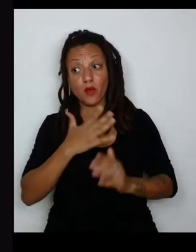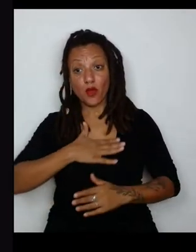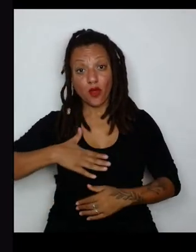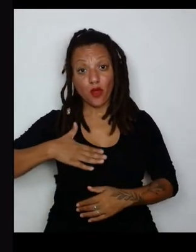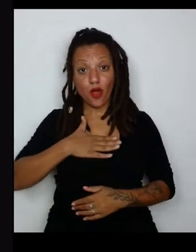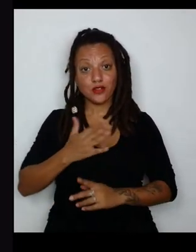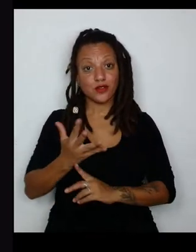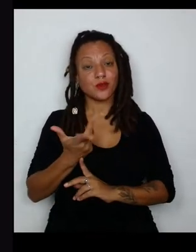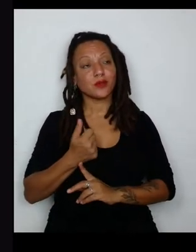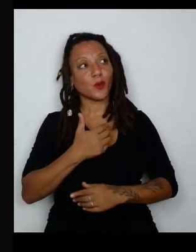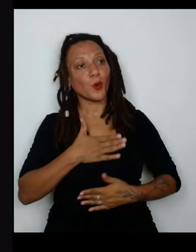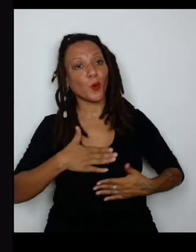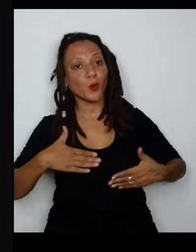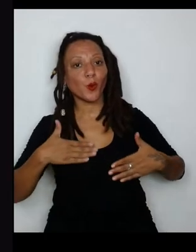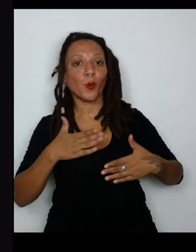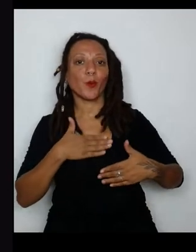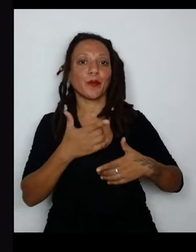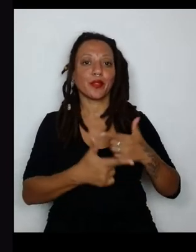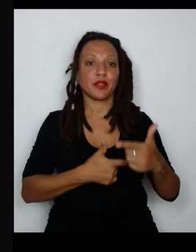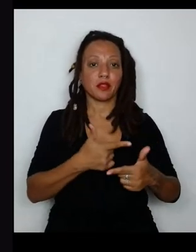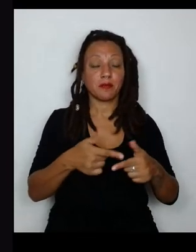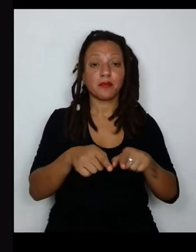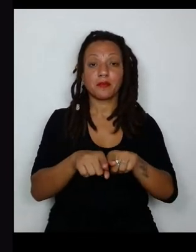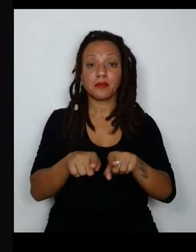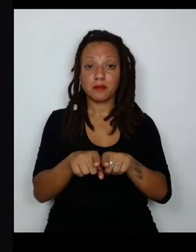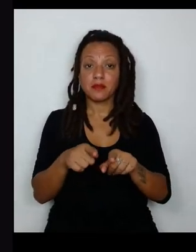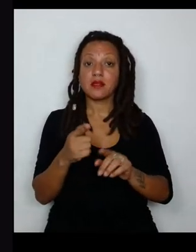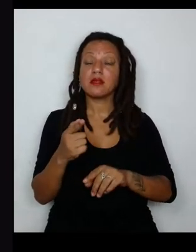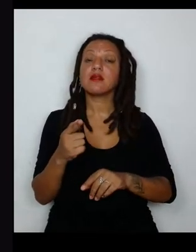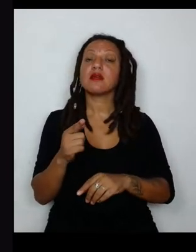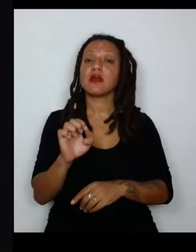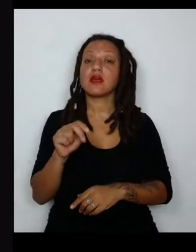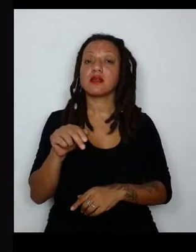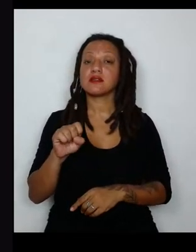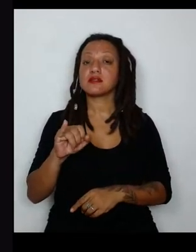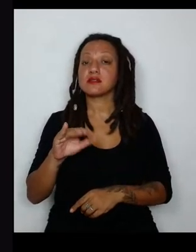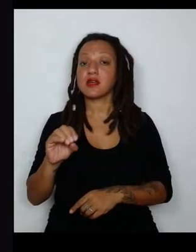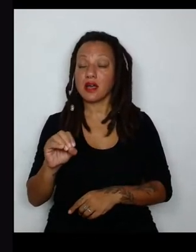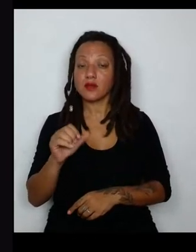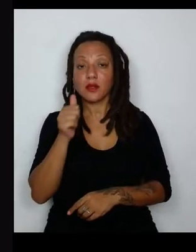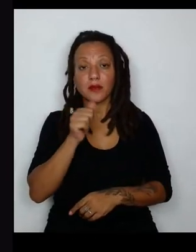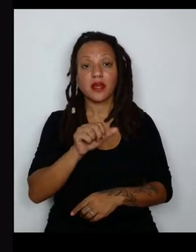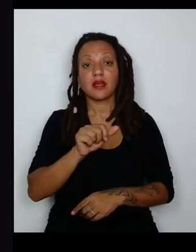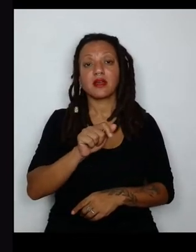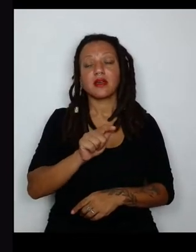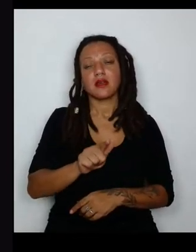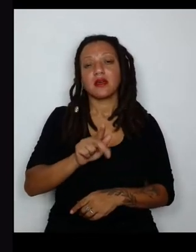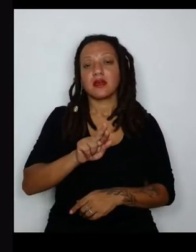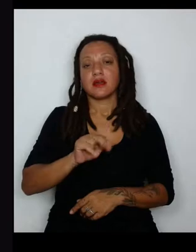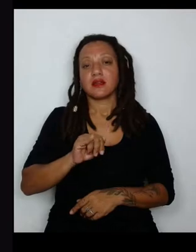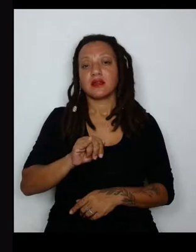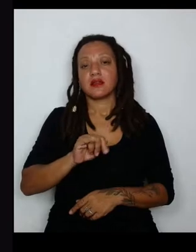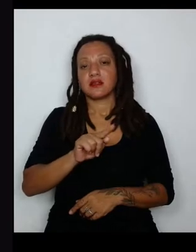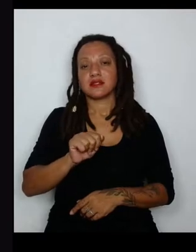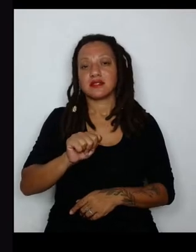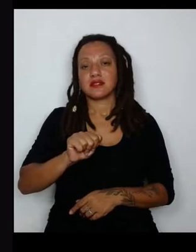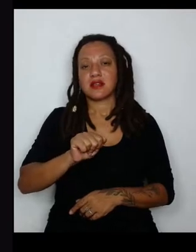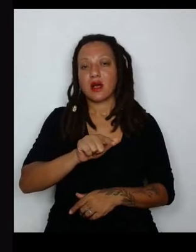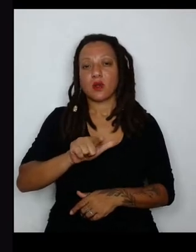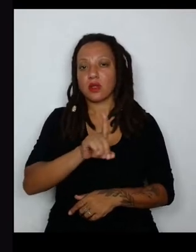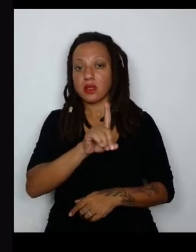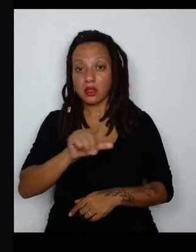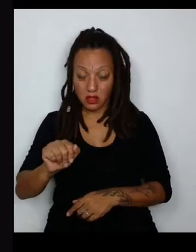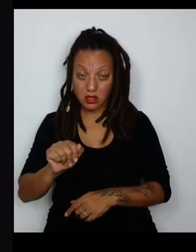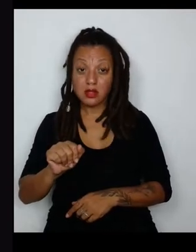griselda pollock's 1992 essay avant-garde gambits like mine